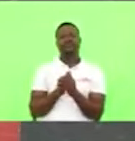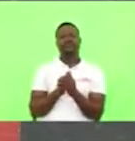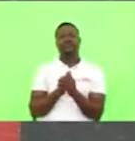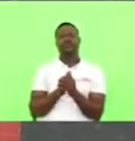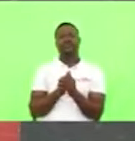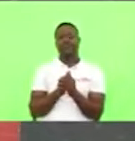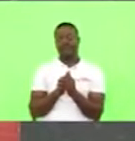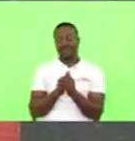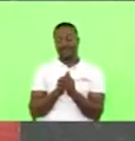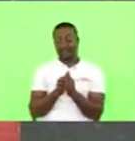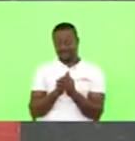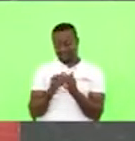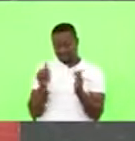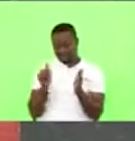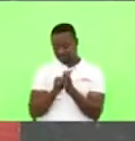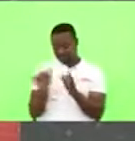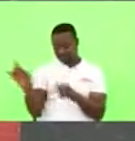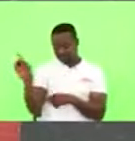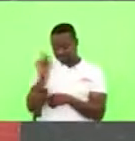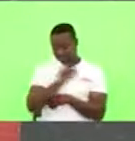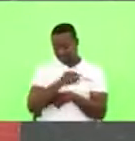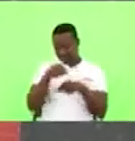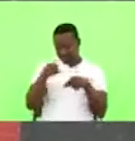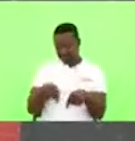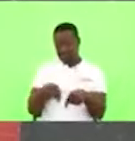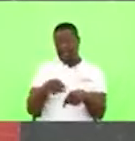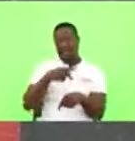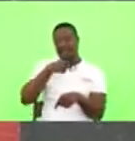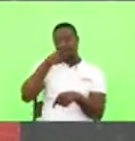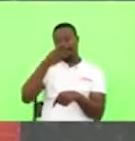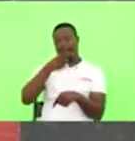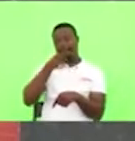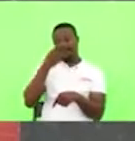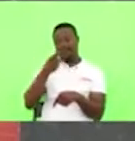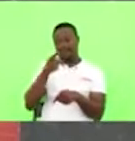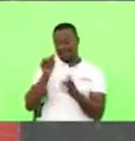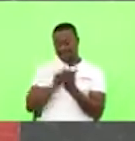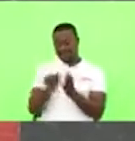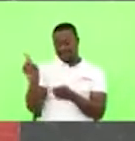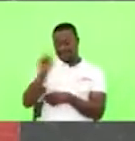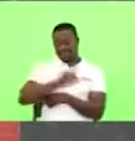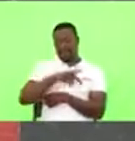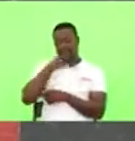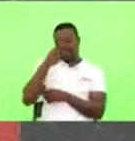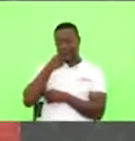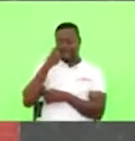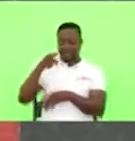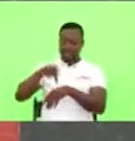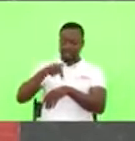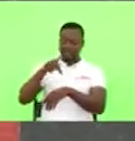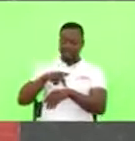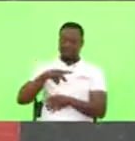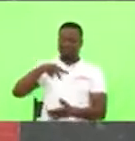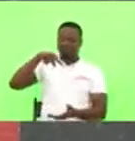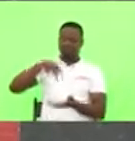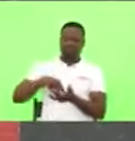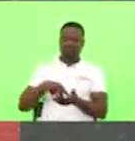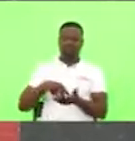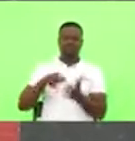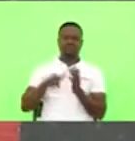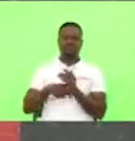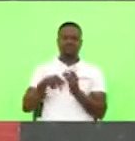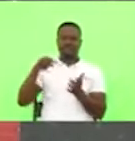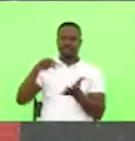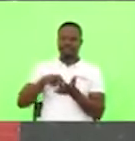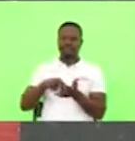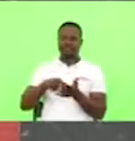On that day of Pentecost, Peter stood up and Peter began